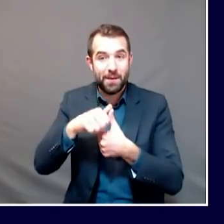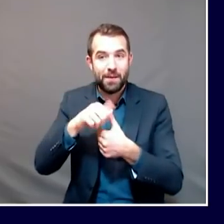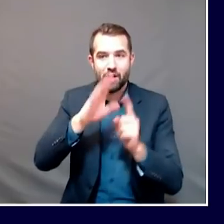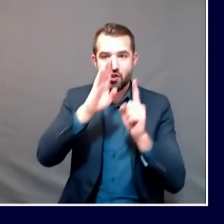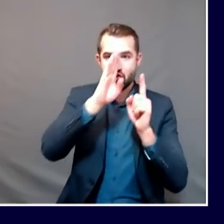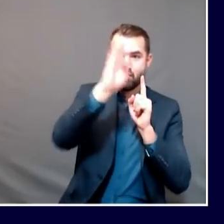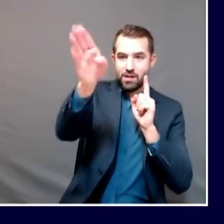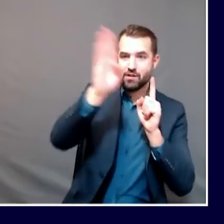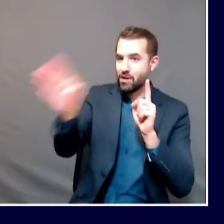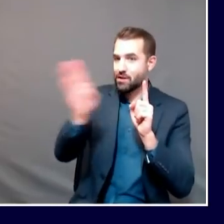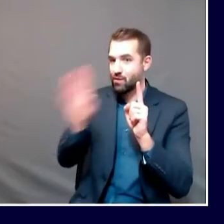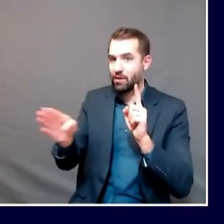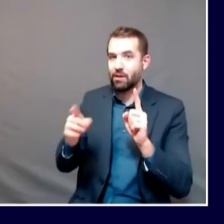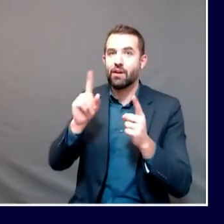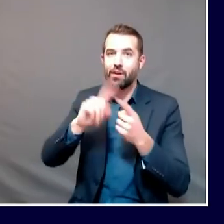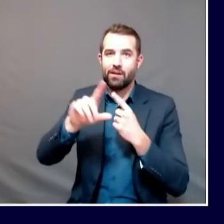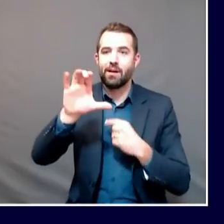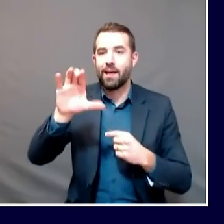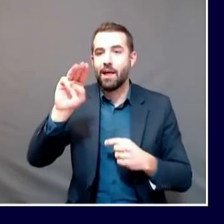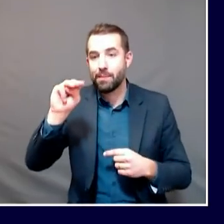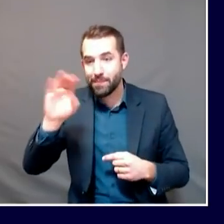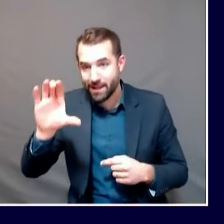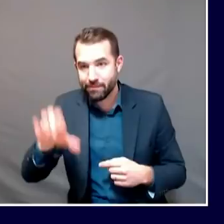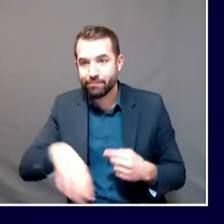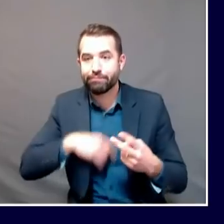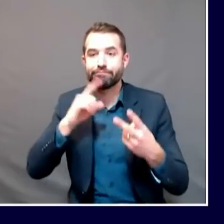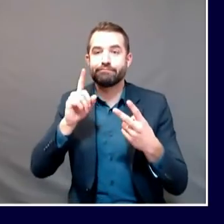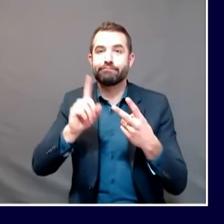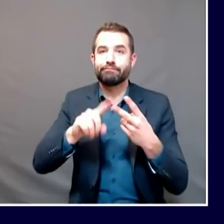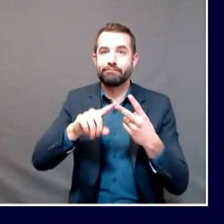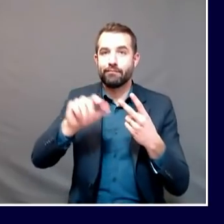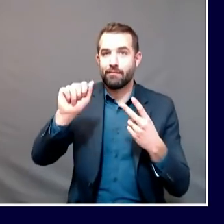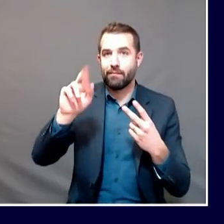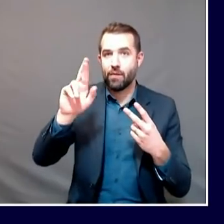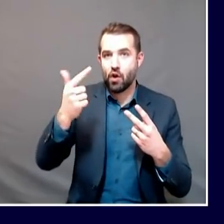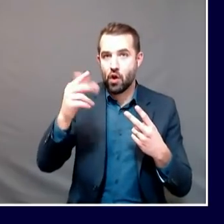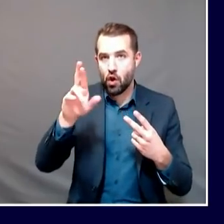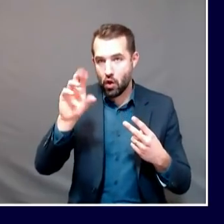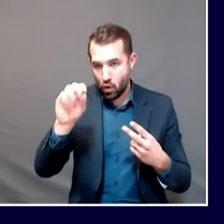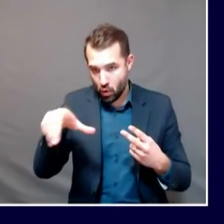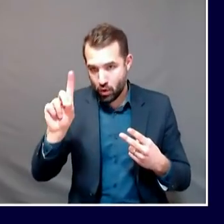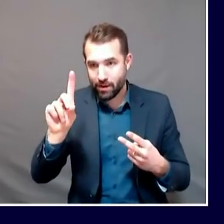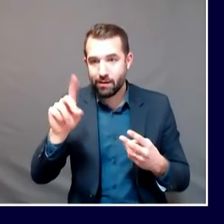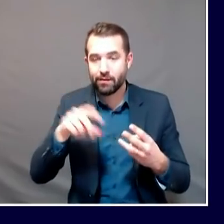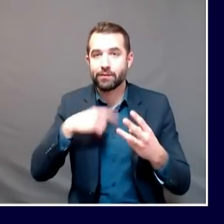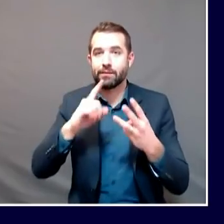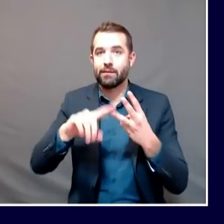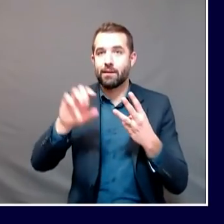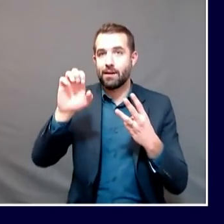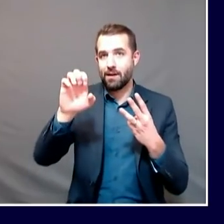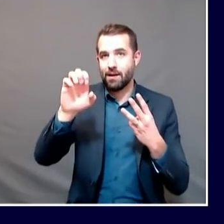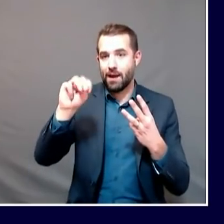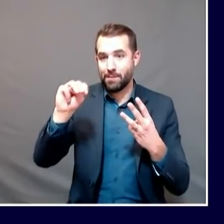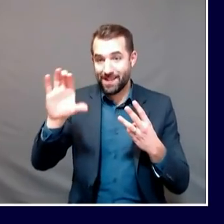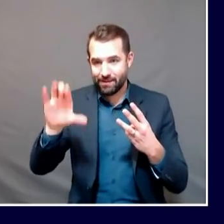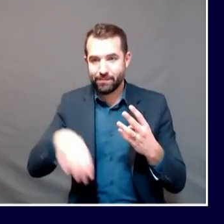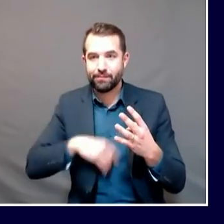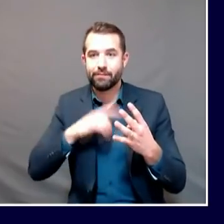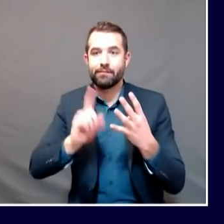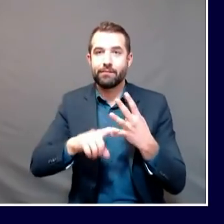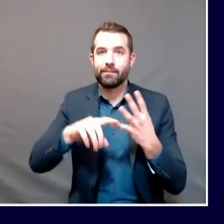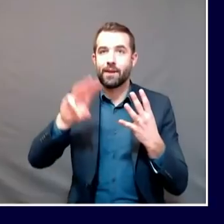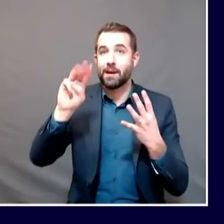include Central Maine Medical Center, A.R. Gould, Eastern Maine Medical Center, Maine Medical Center, the